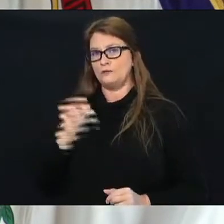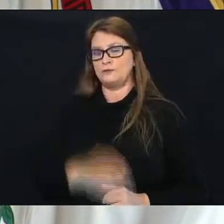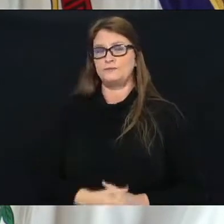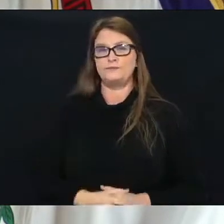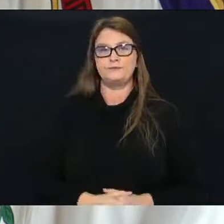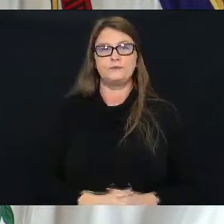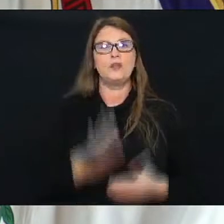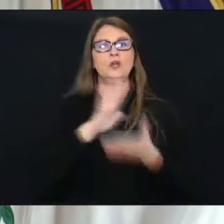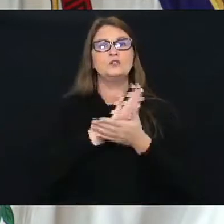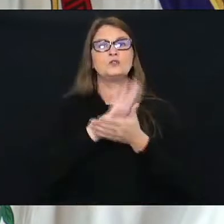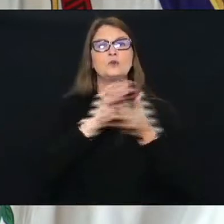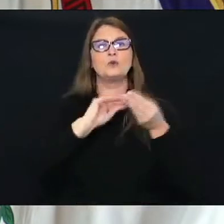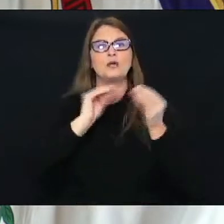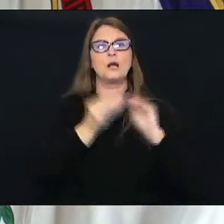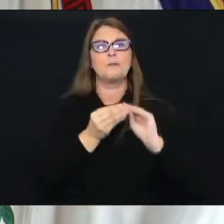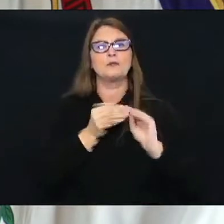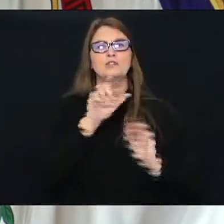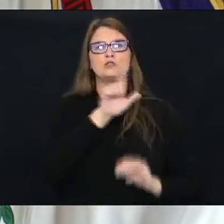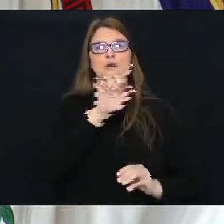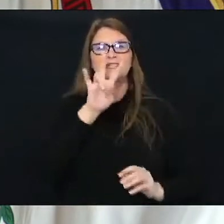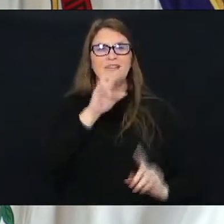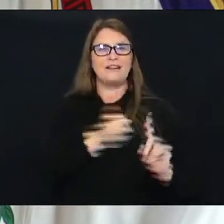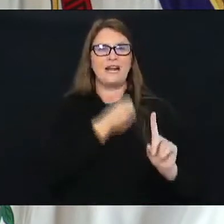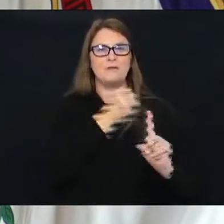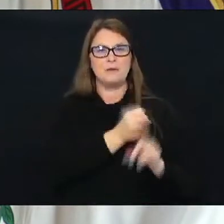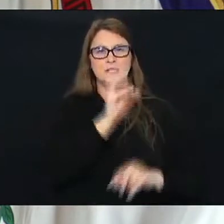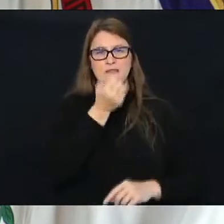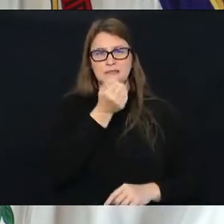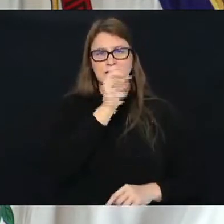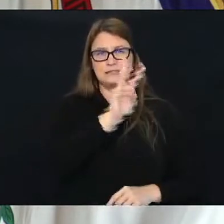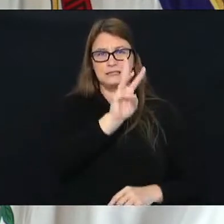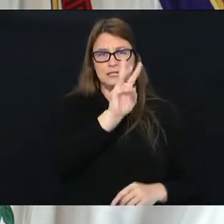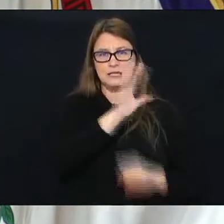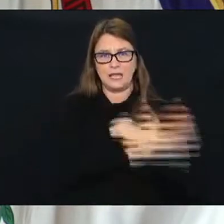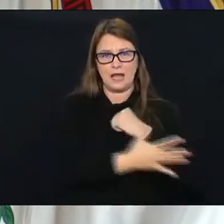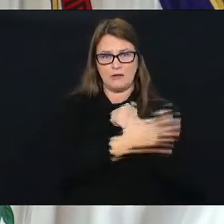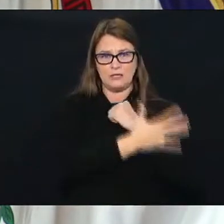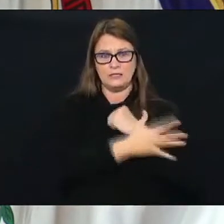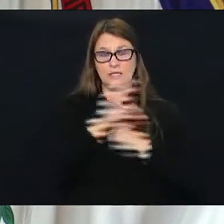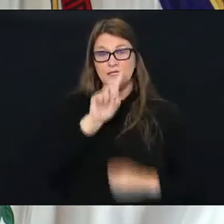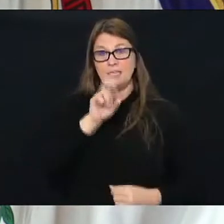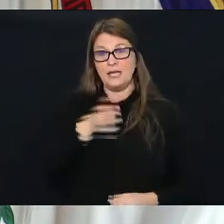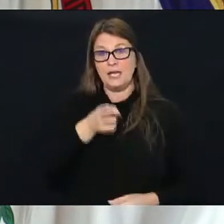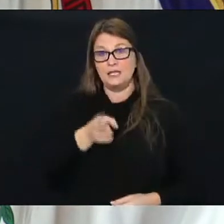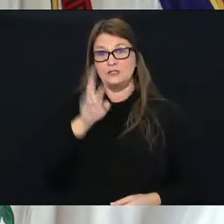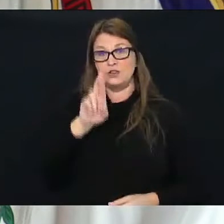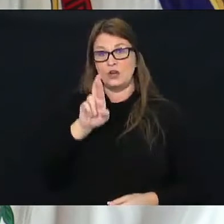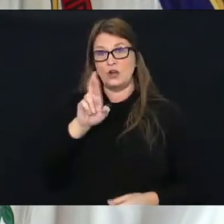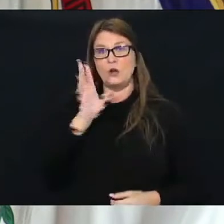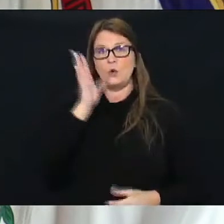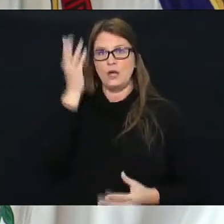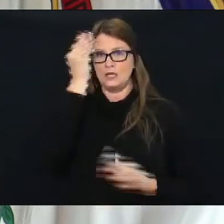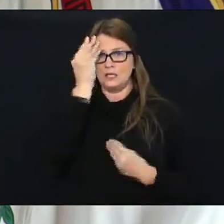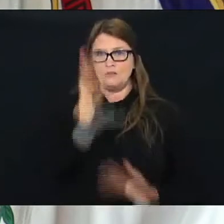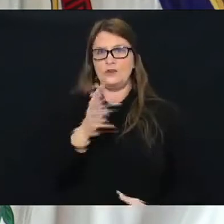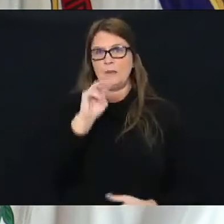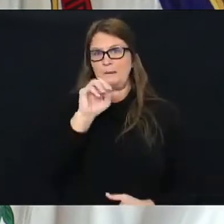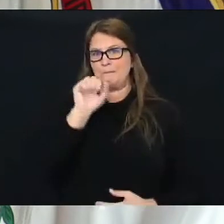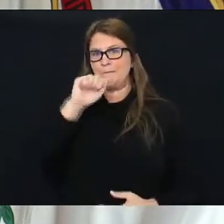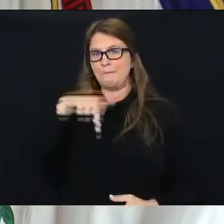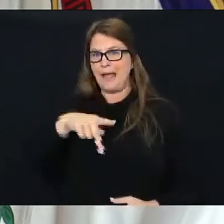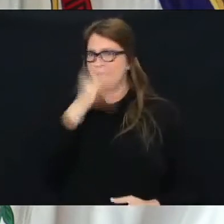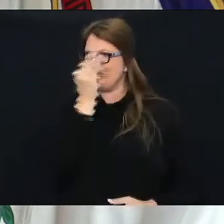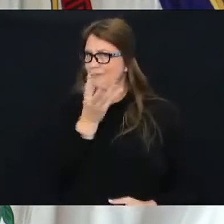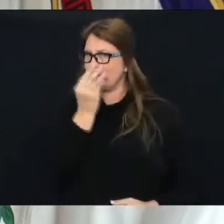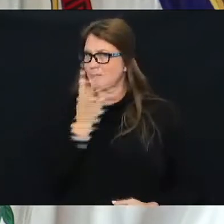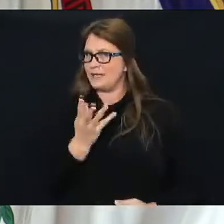School numbers, there's 27 outbreaks in 16 counties. The DHHR is going to give you a bunch of map updates. I'm sure